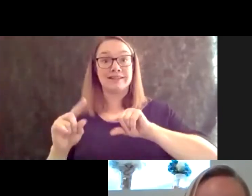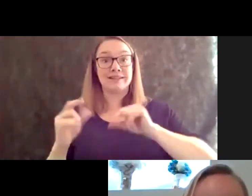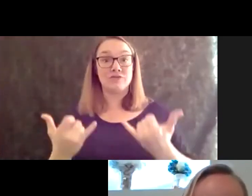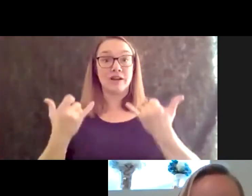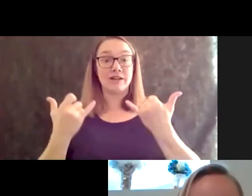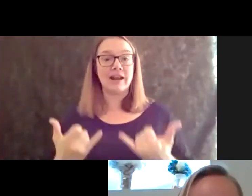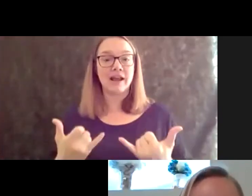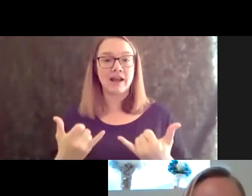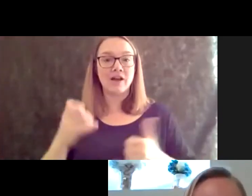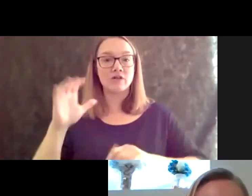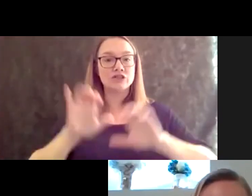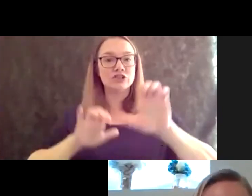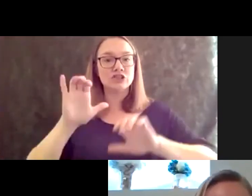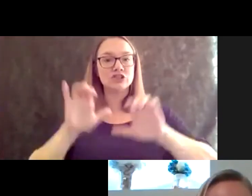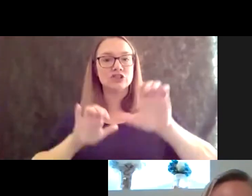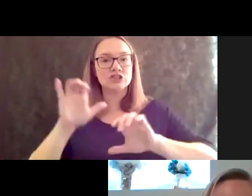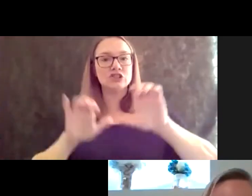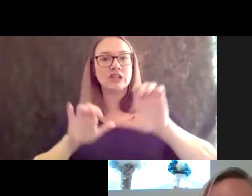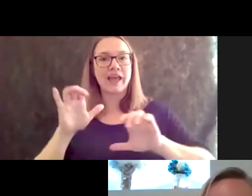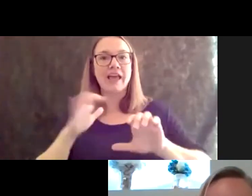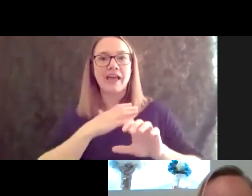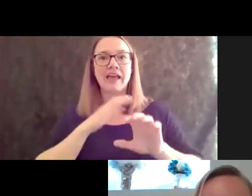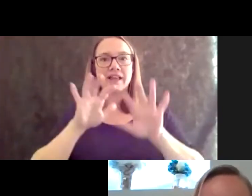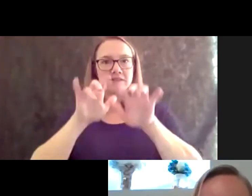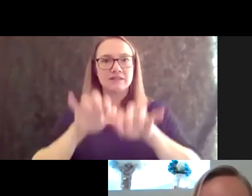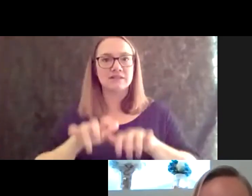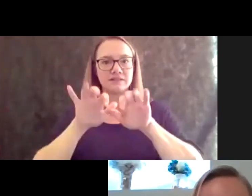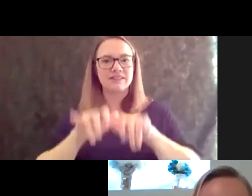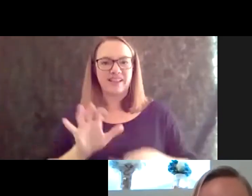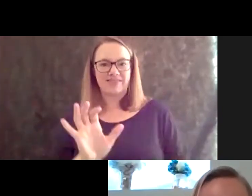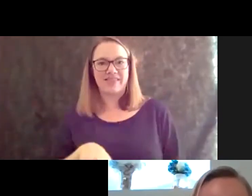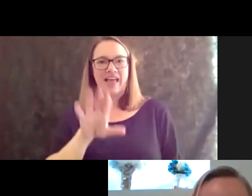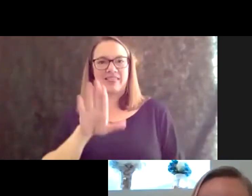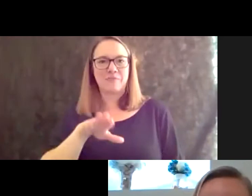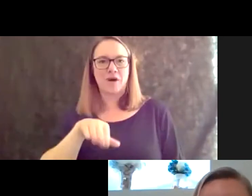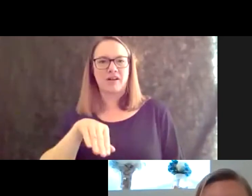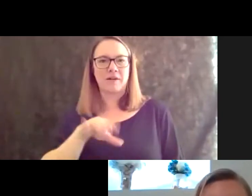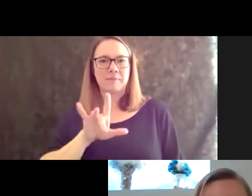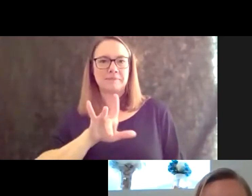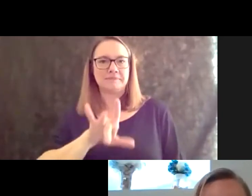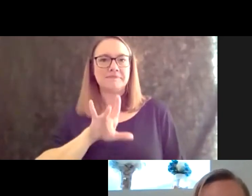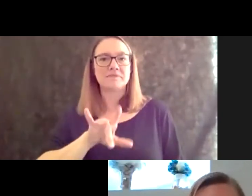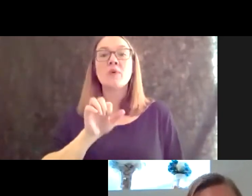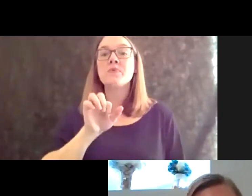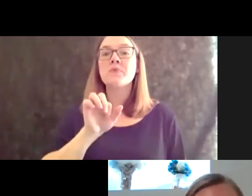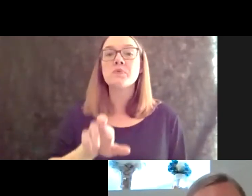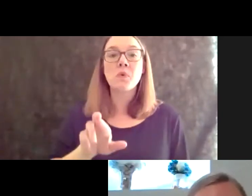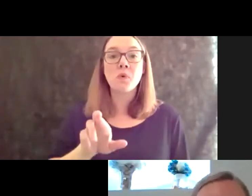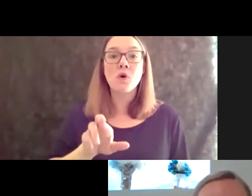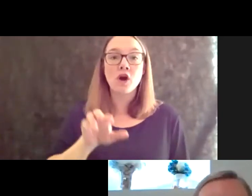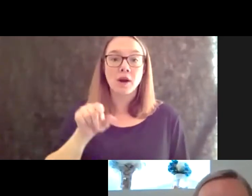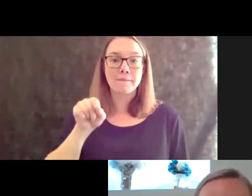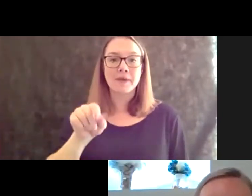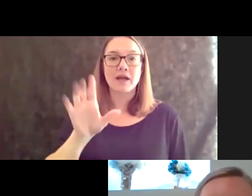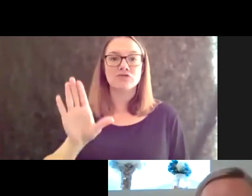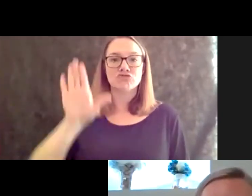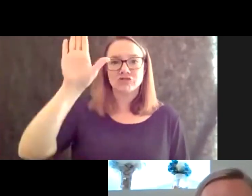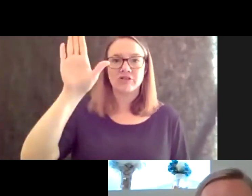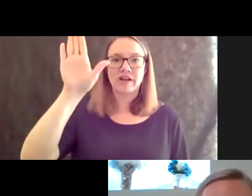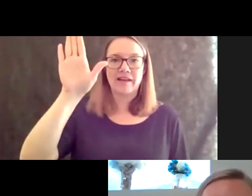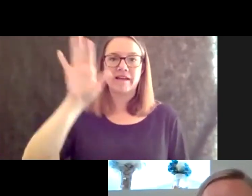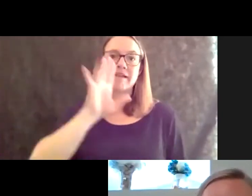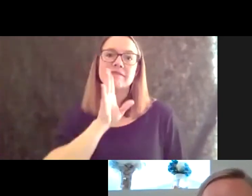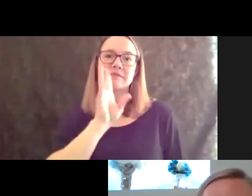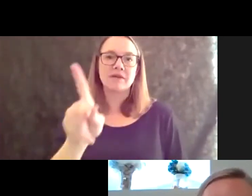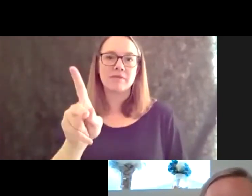via chat as a reminder. That's that chat button at the bottom, or you can raise your hand and ask your question out loud. One